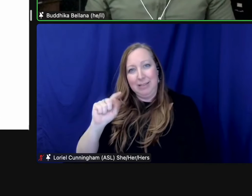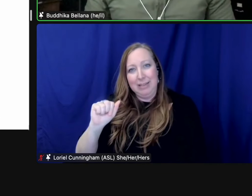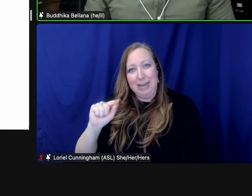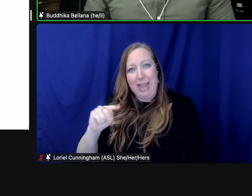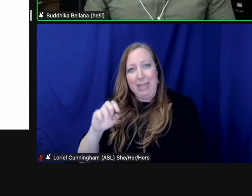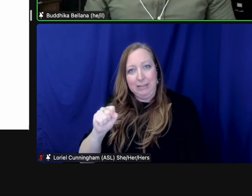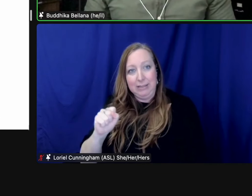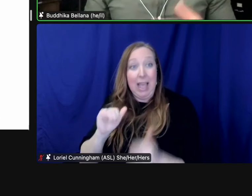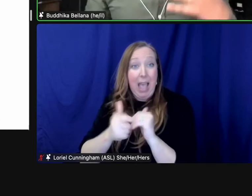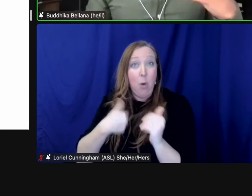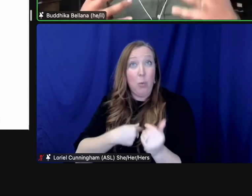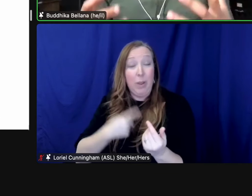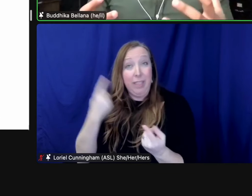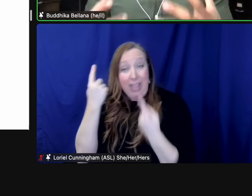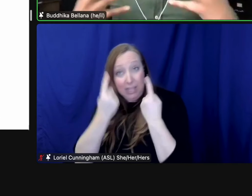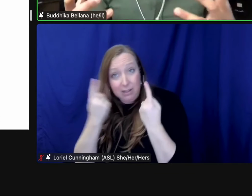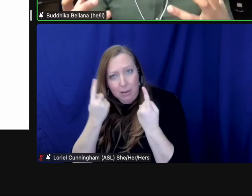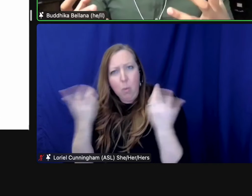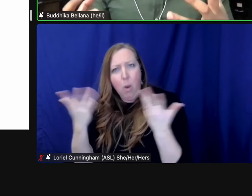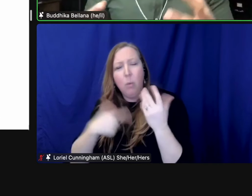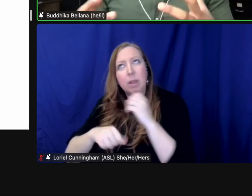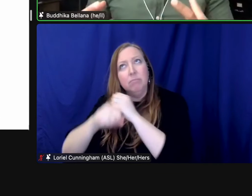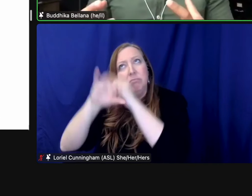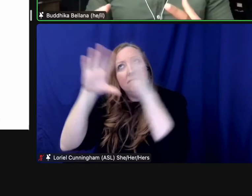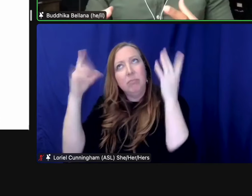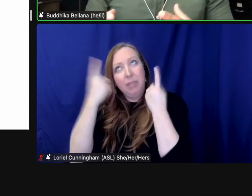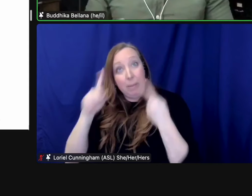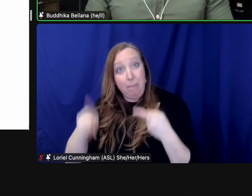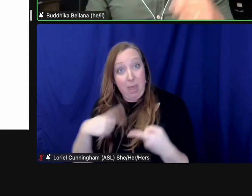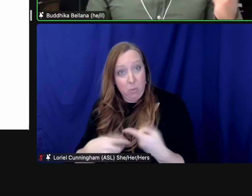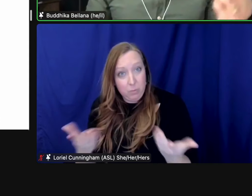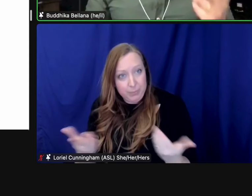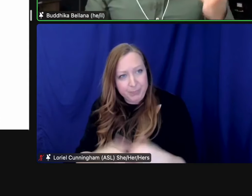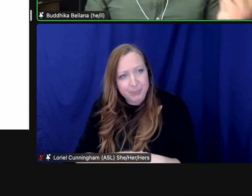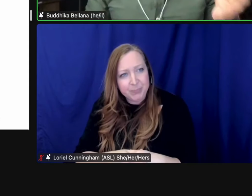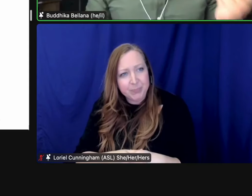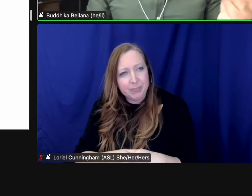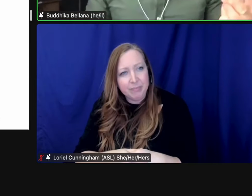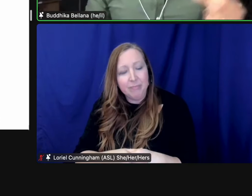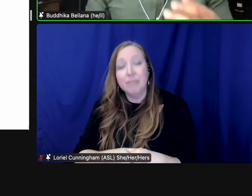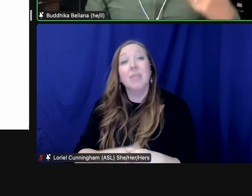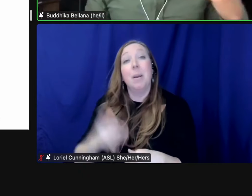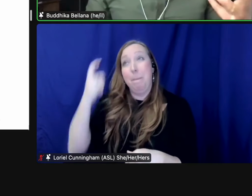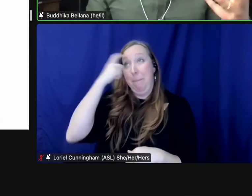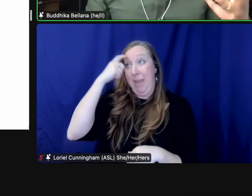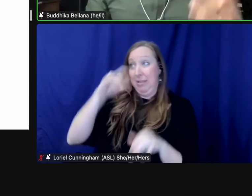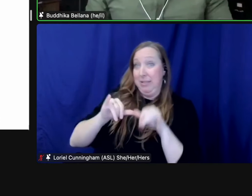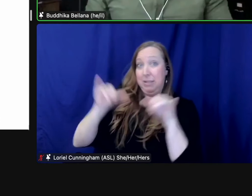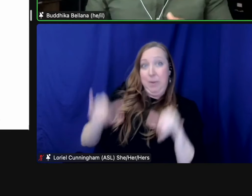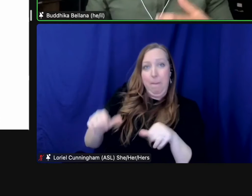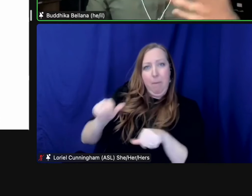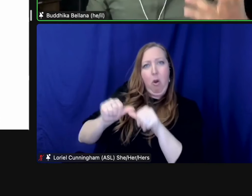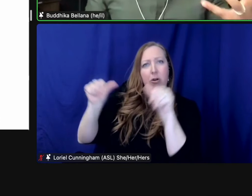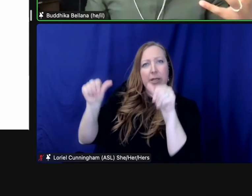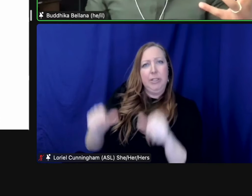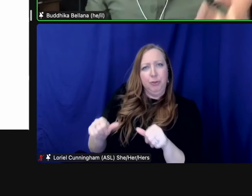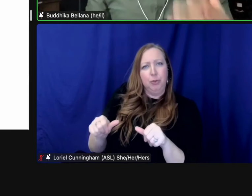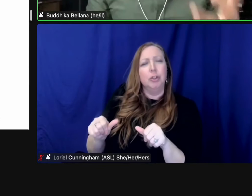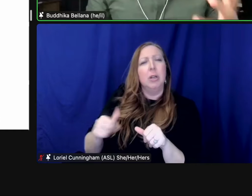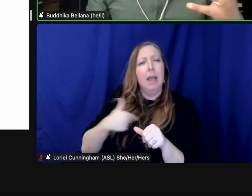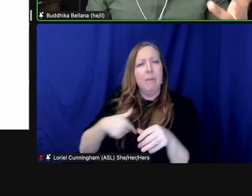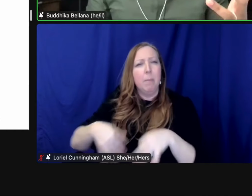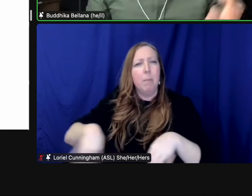And the architecture of our mental system, there's an important feature that kind of determines our mental